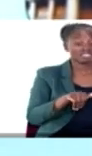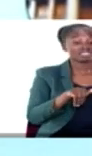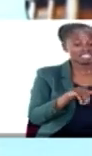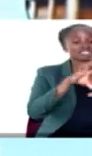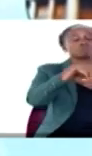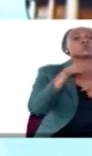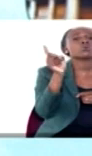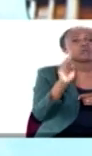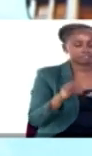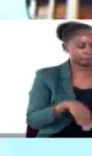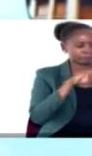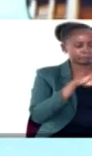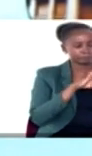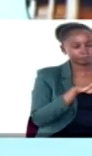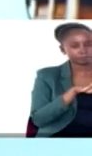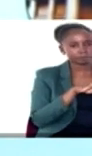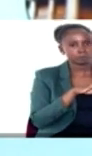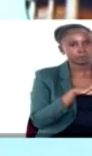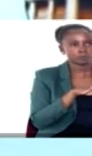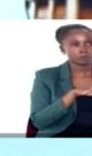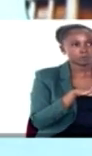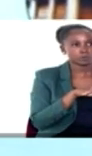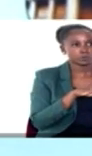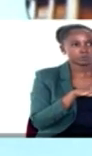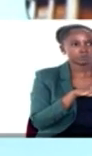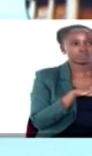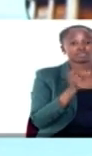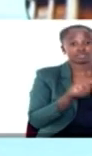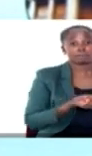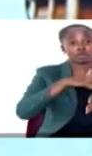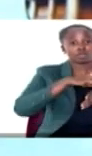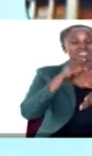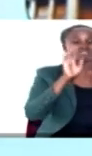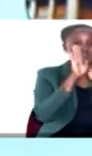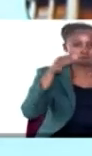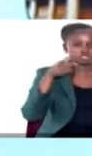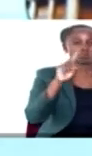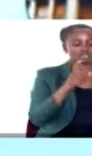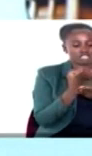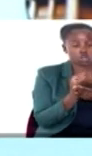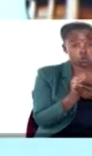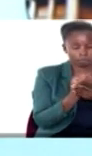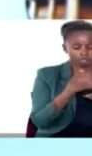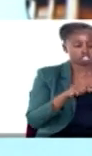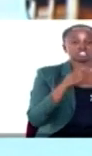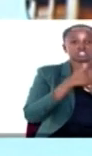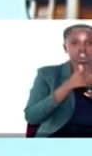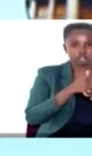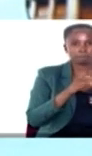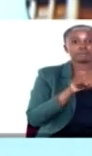the following: that the priority focusing on the economy, jobs, and